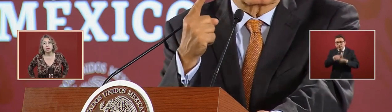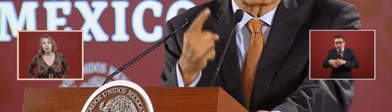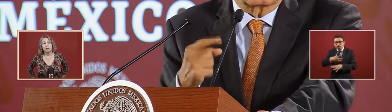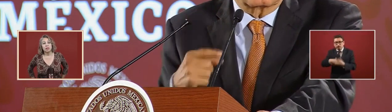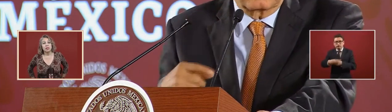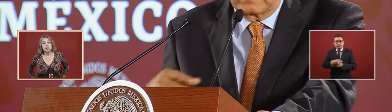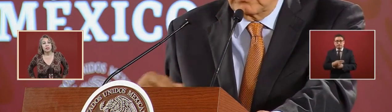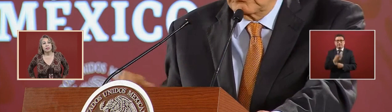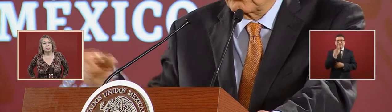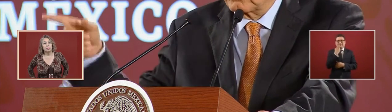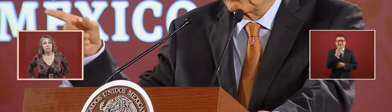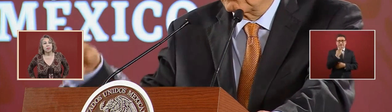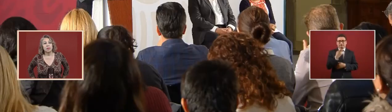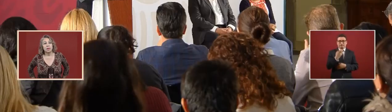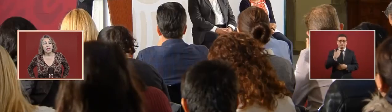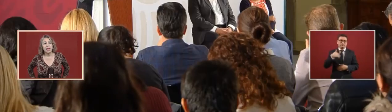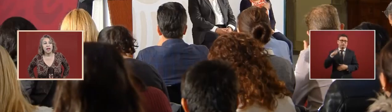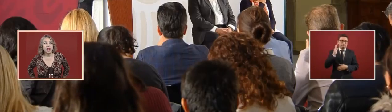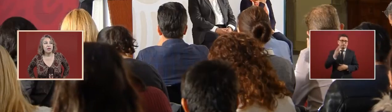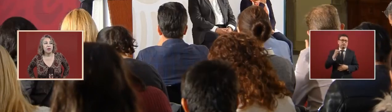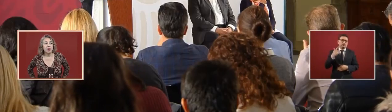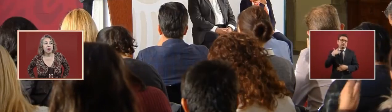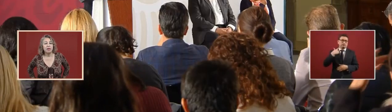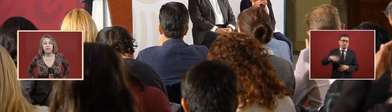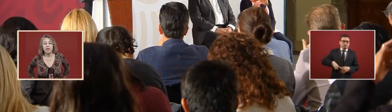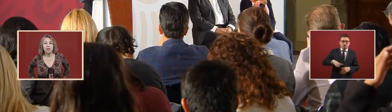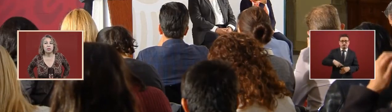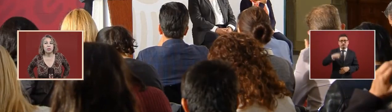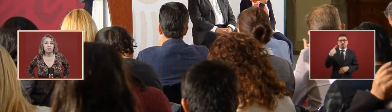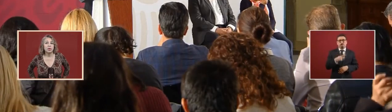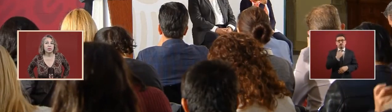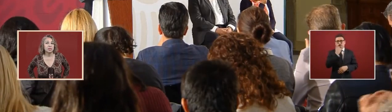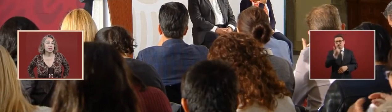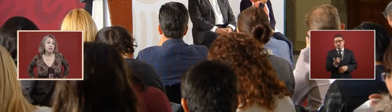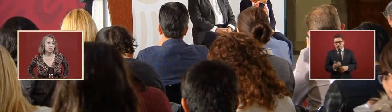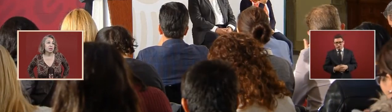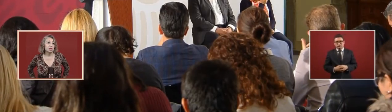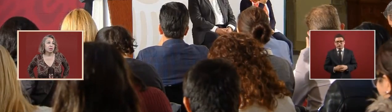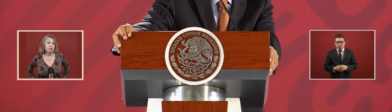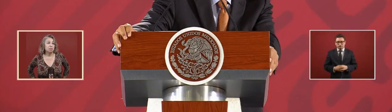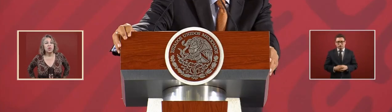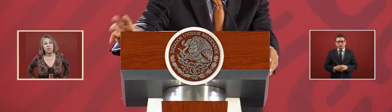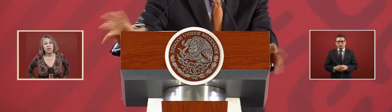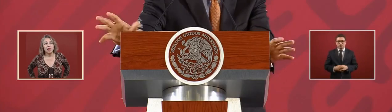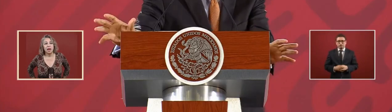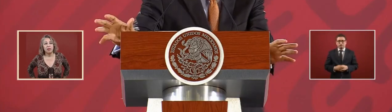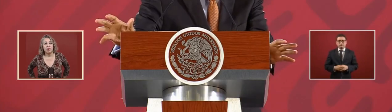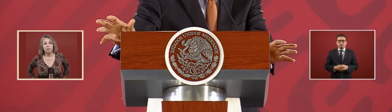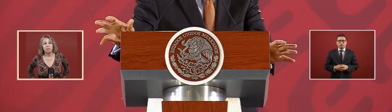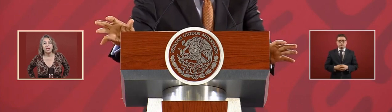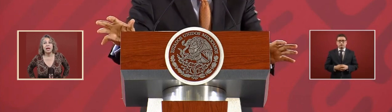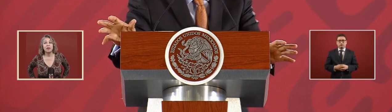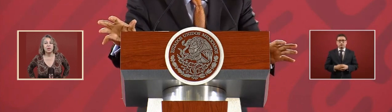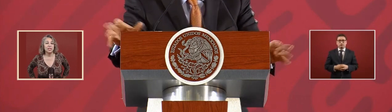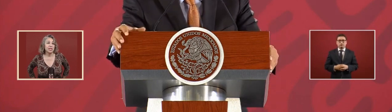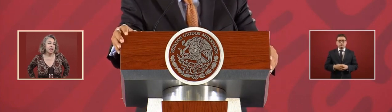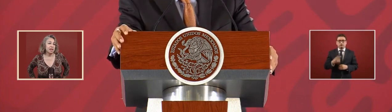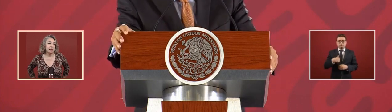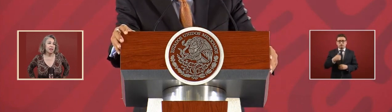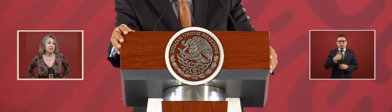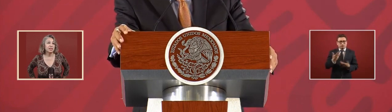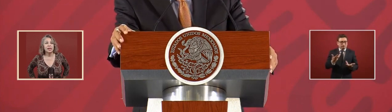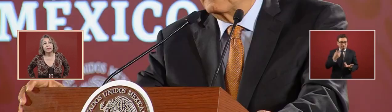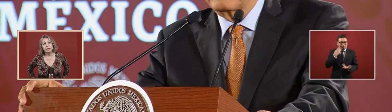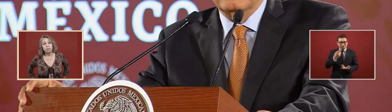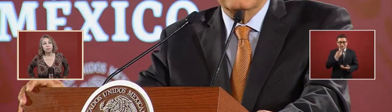school. De los an error of the neoliberals. Más que un error. More than an error. But I don't want to say